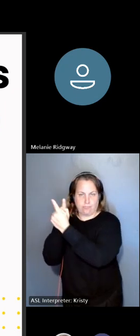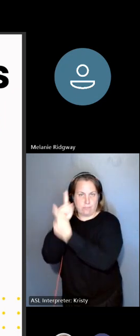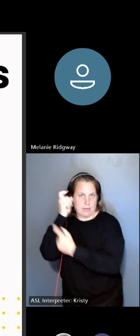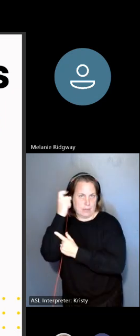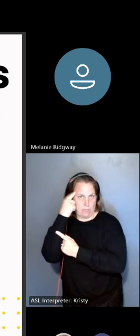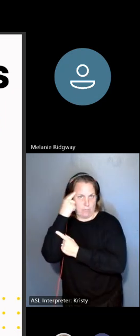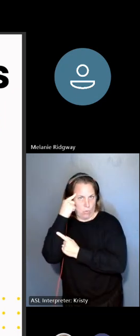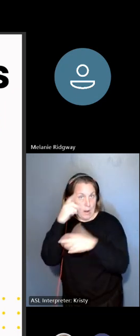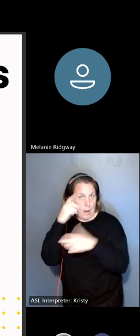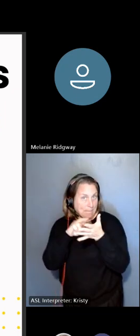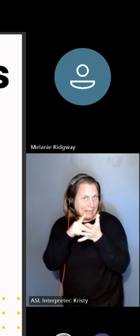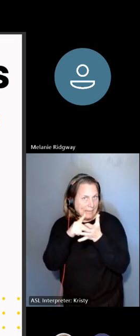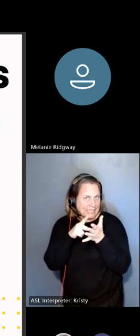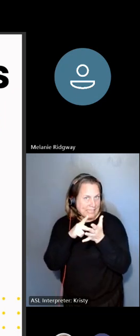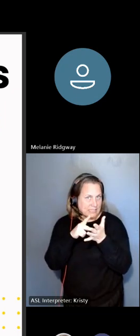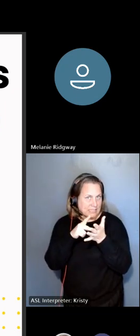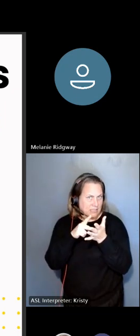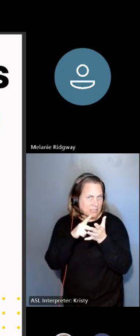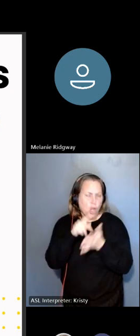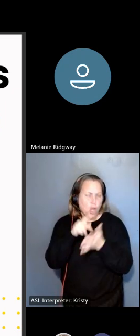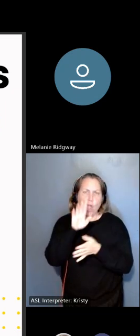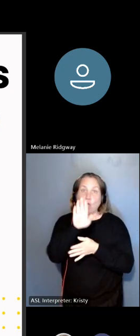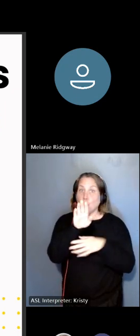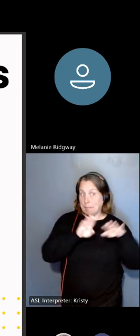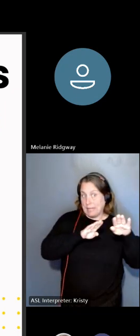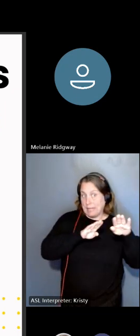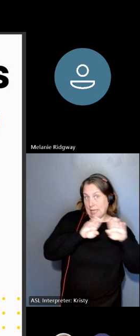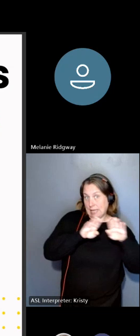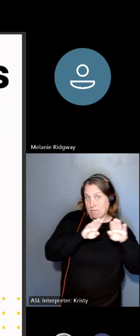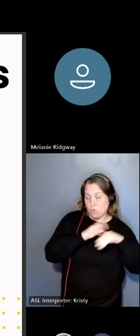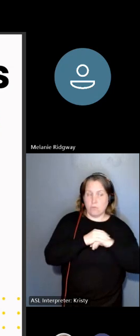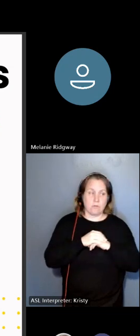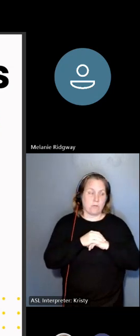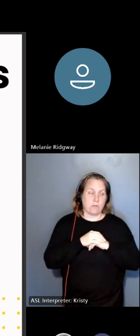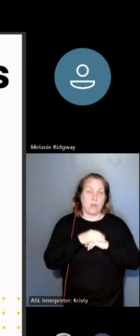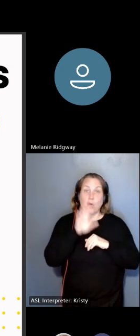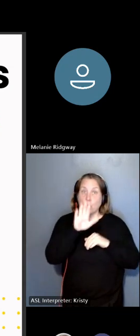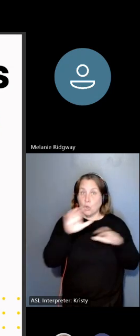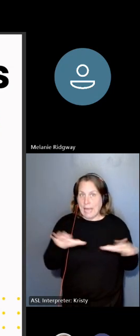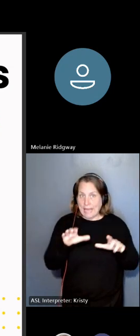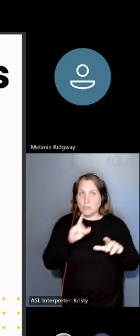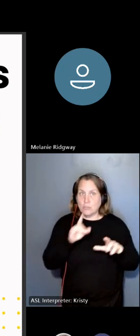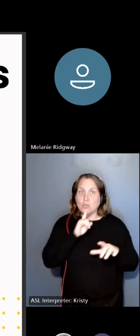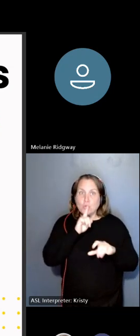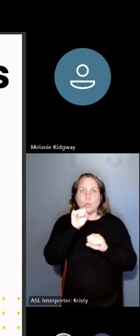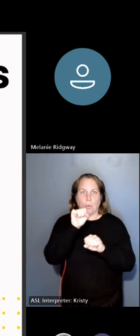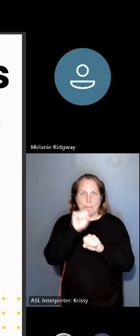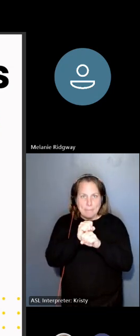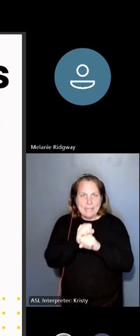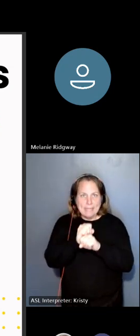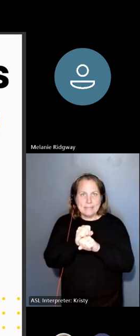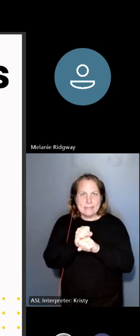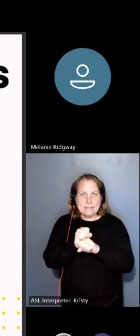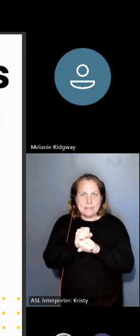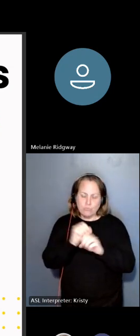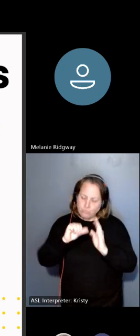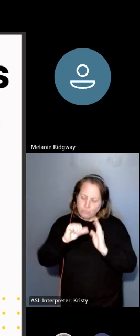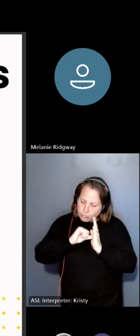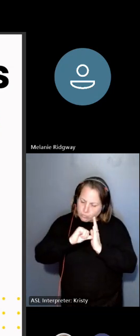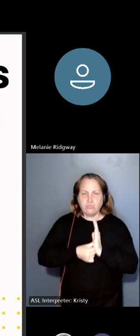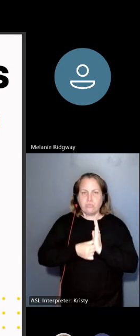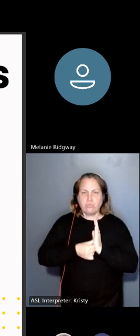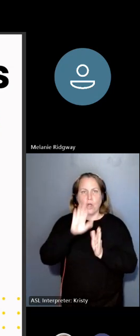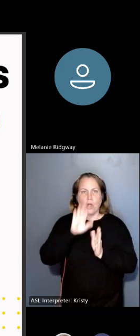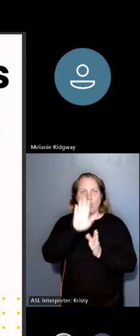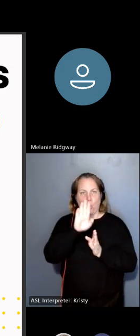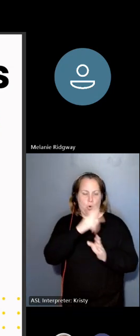behavior and actions that enhance your personal reputation.